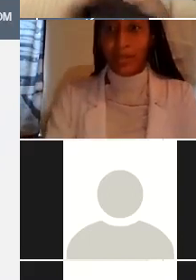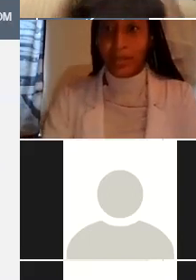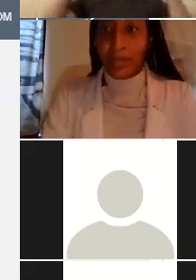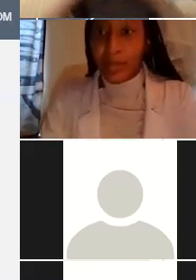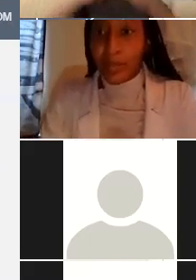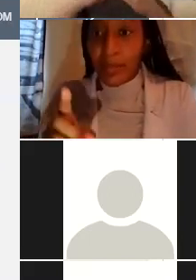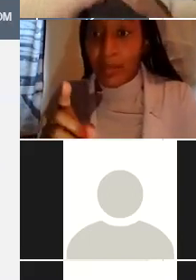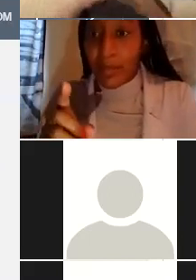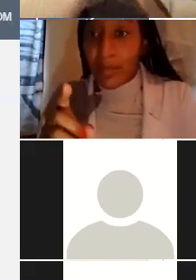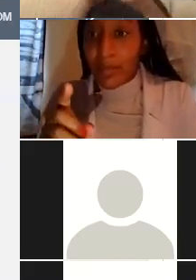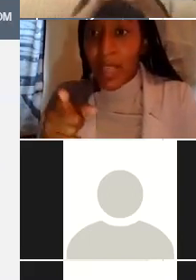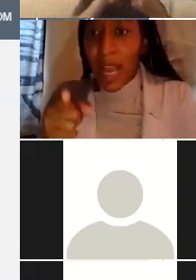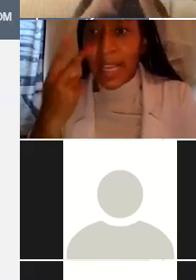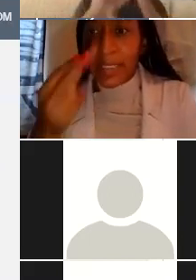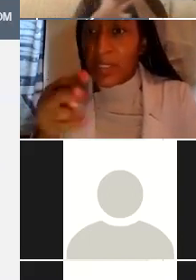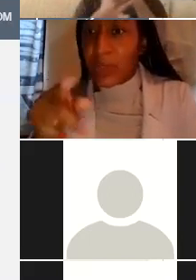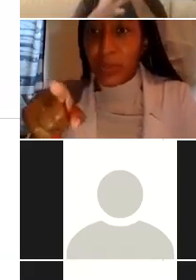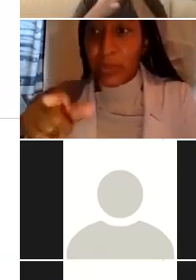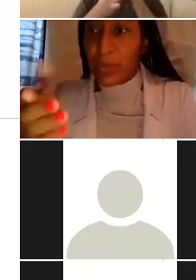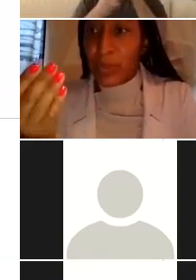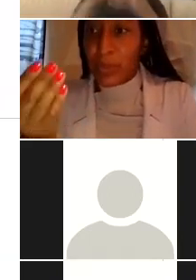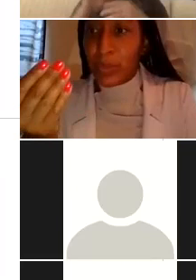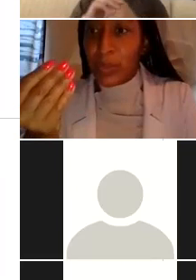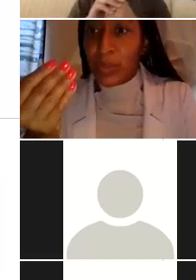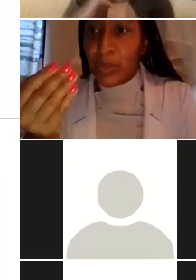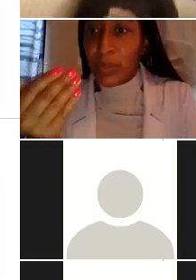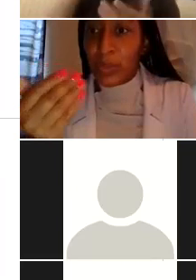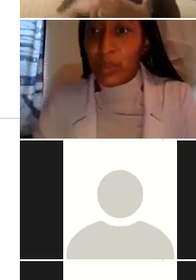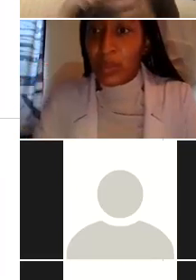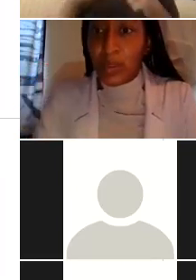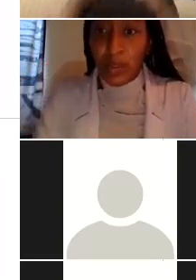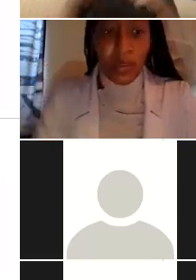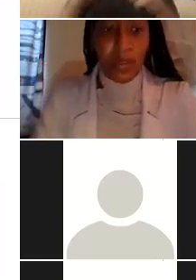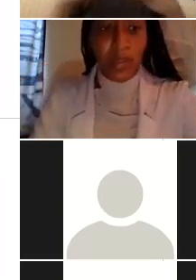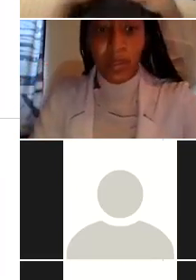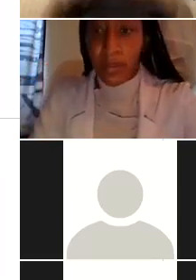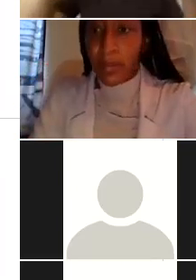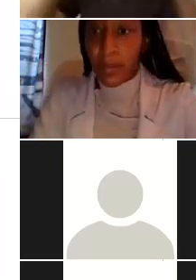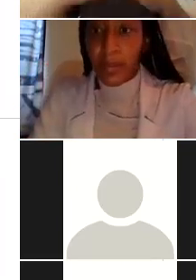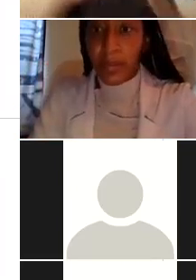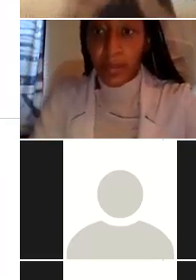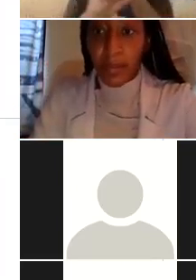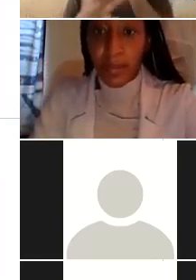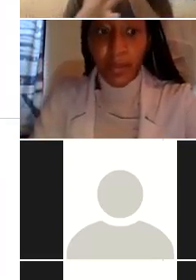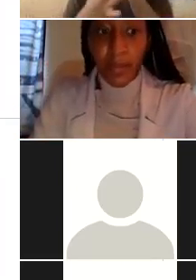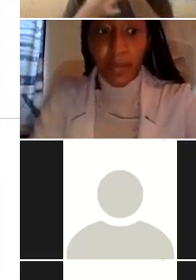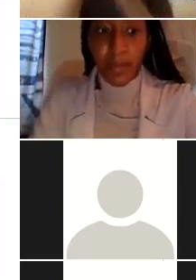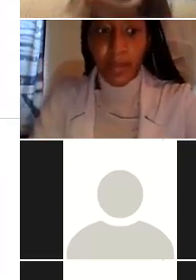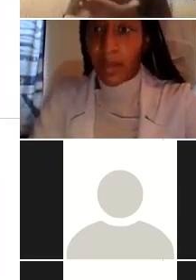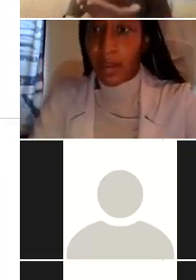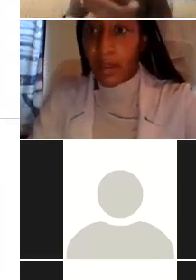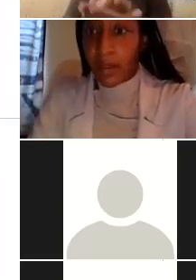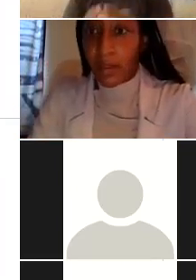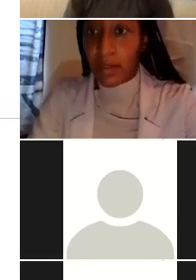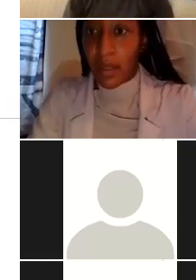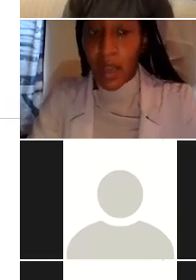All right, so that takes care of what I wanted to share with you regarding work and